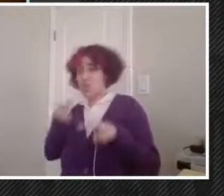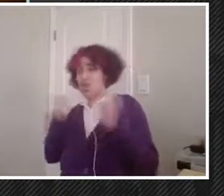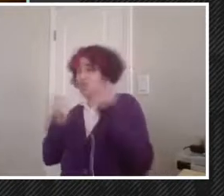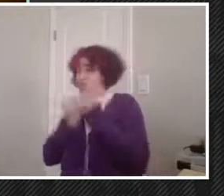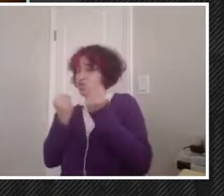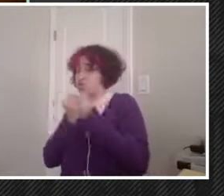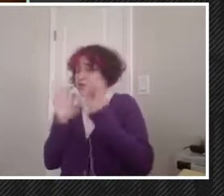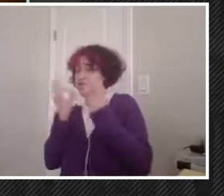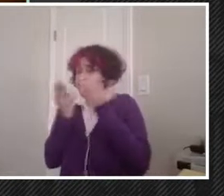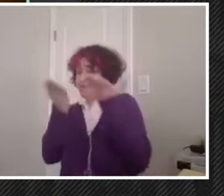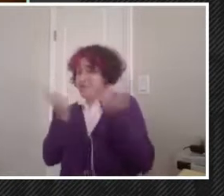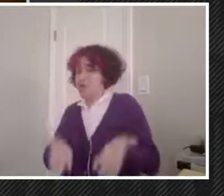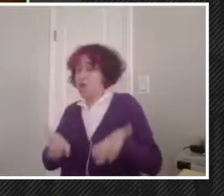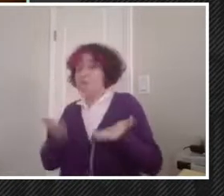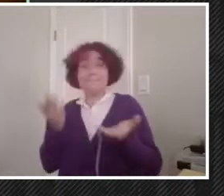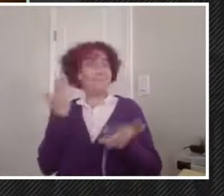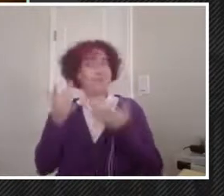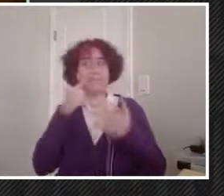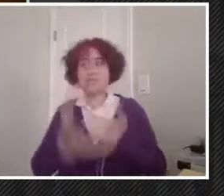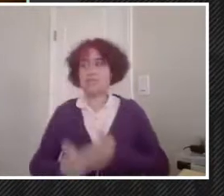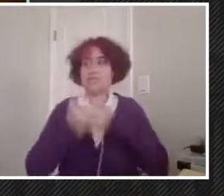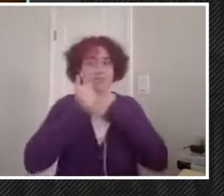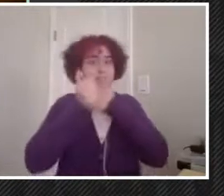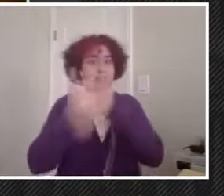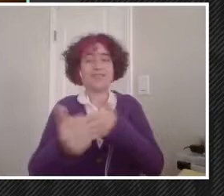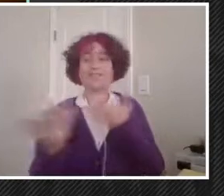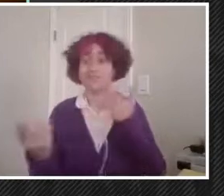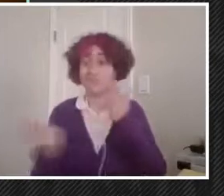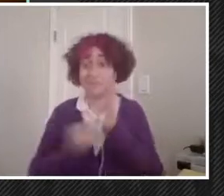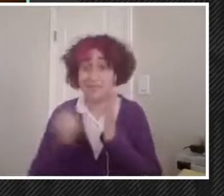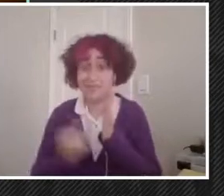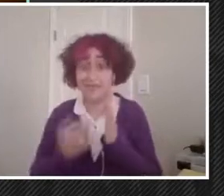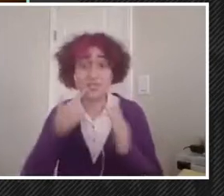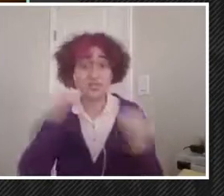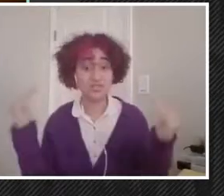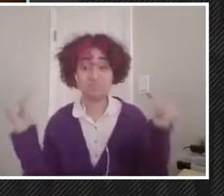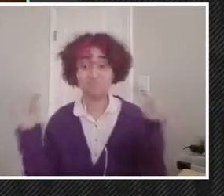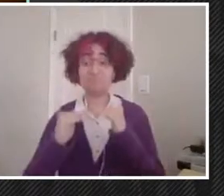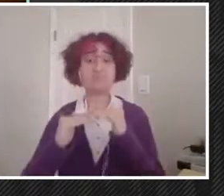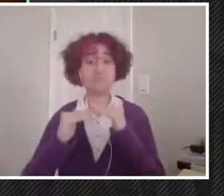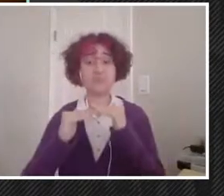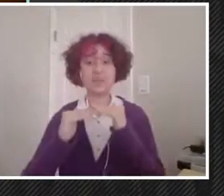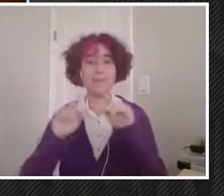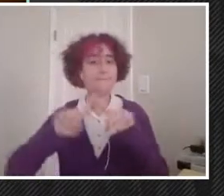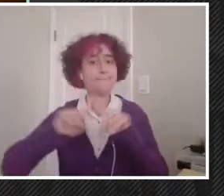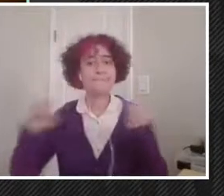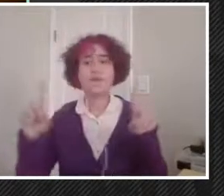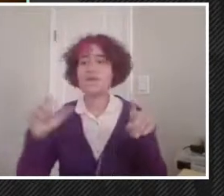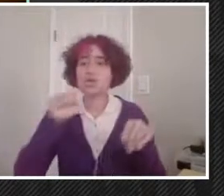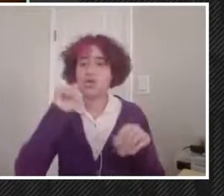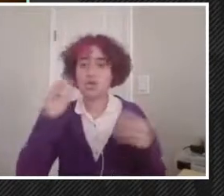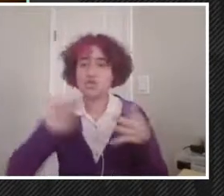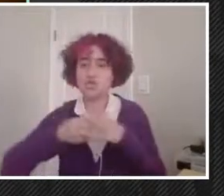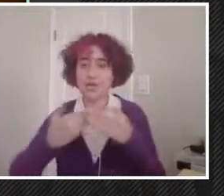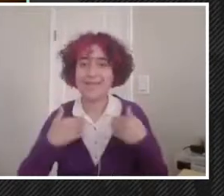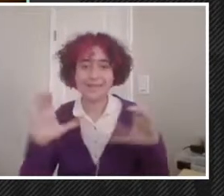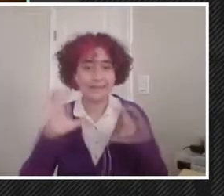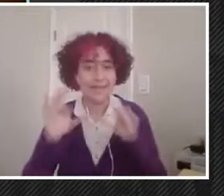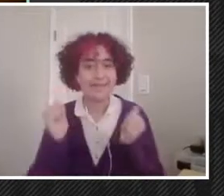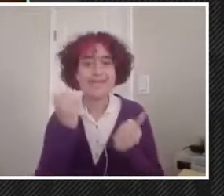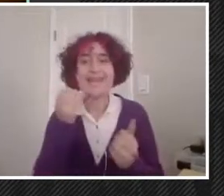take the lead, and sometimes it's to be an equal partner. But you never get to that discussion if you don't have those